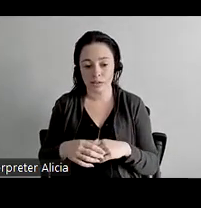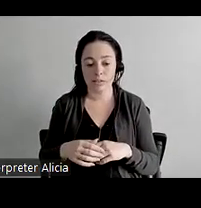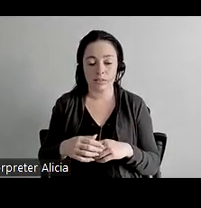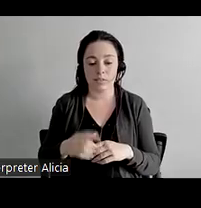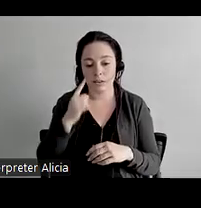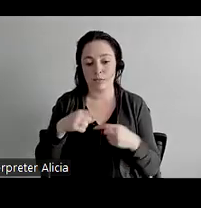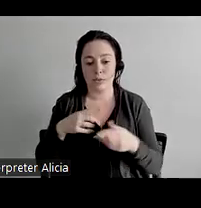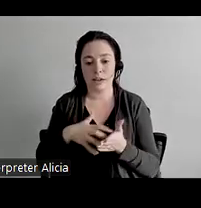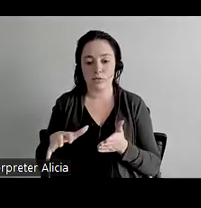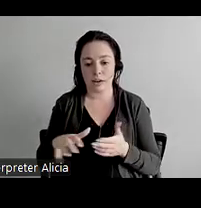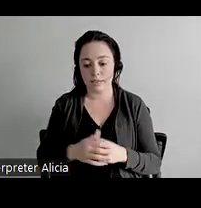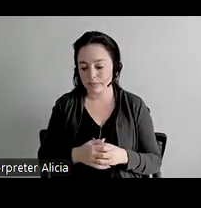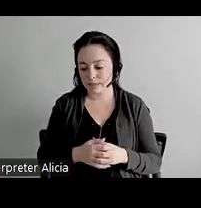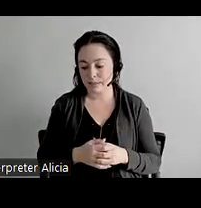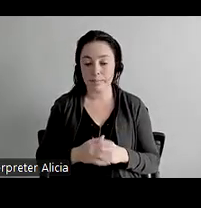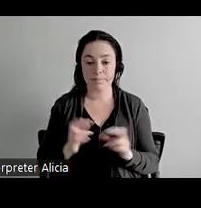draft plan.